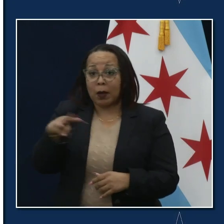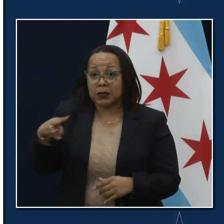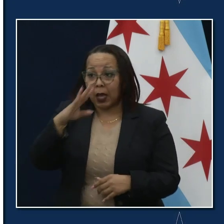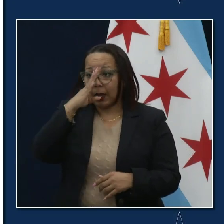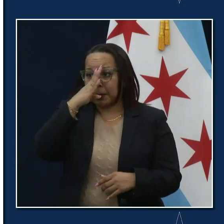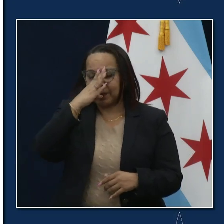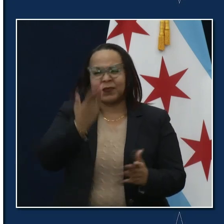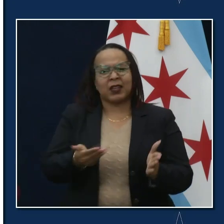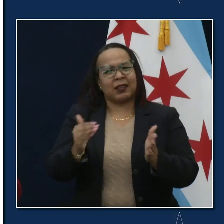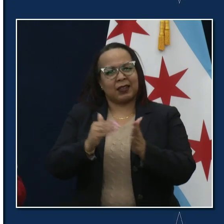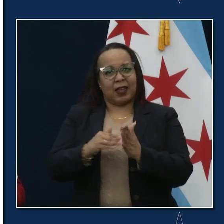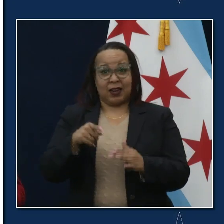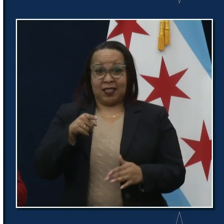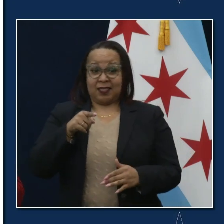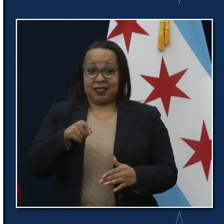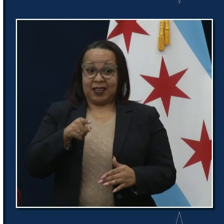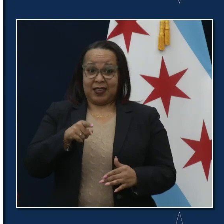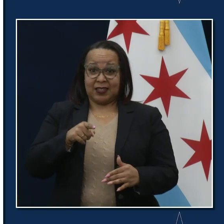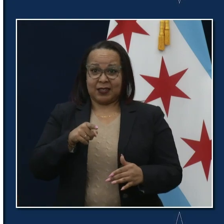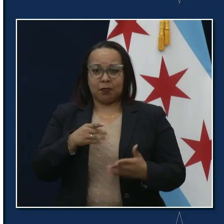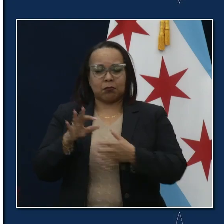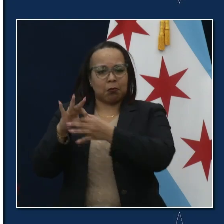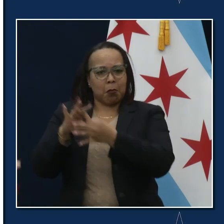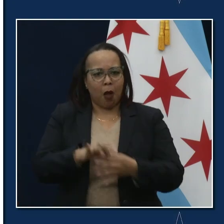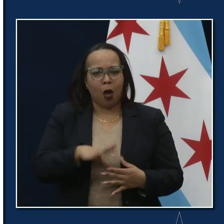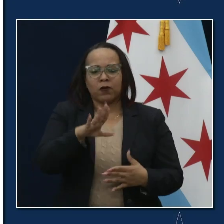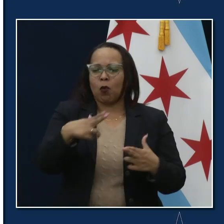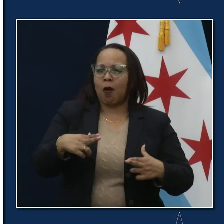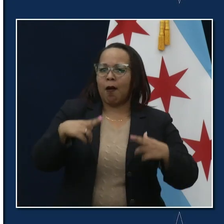Make, again, this potentially part of the